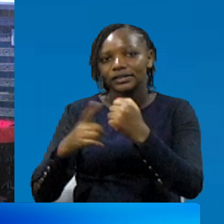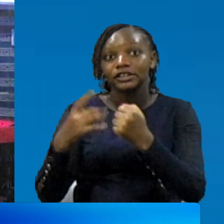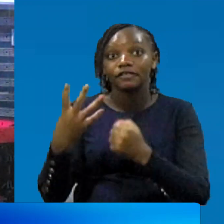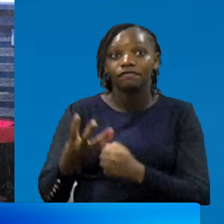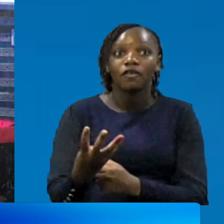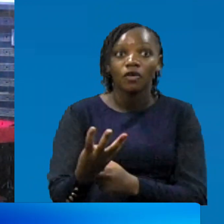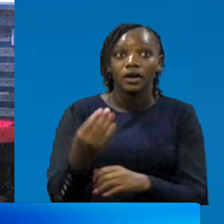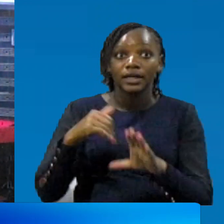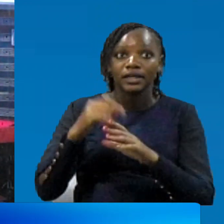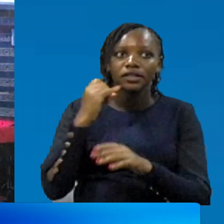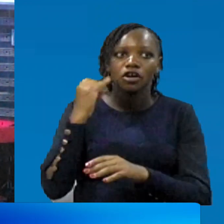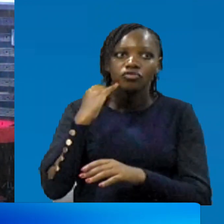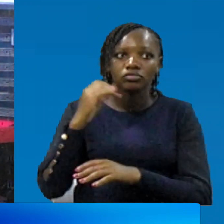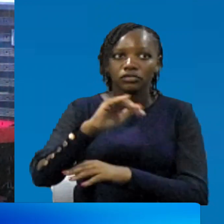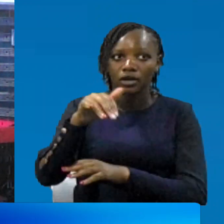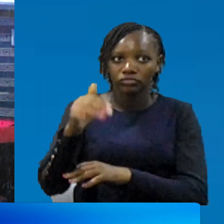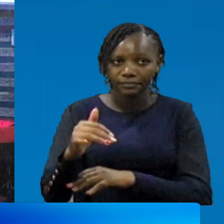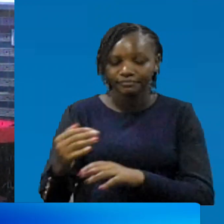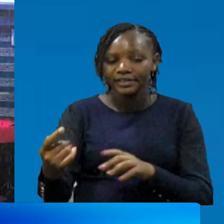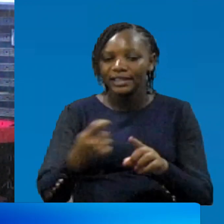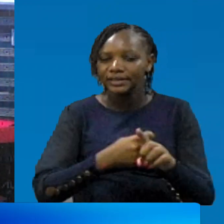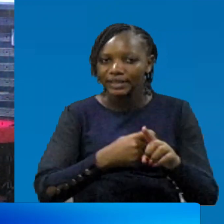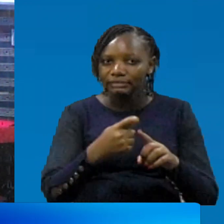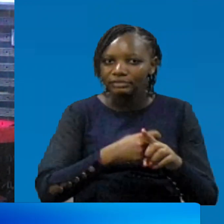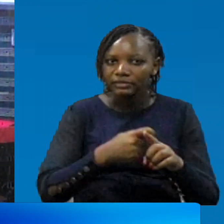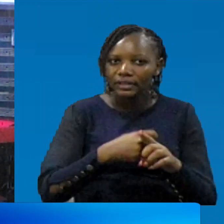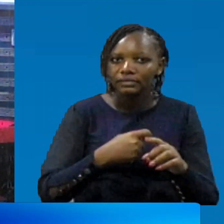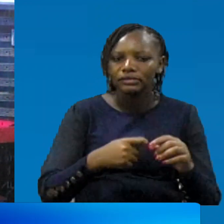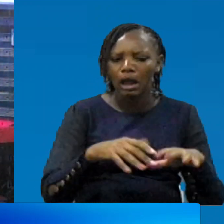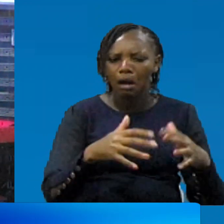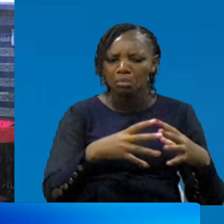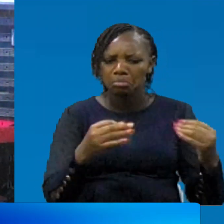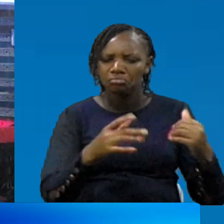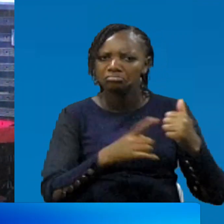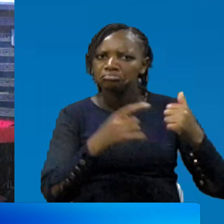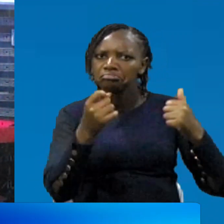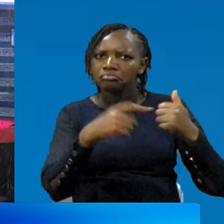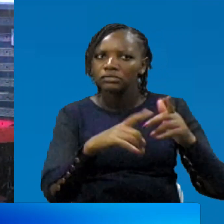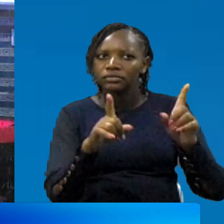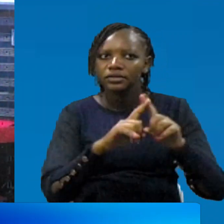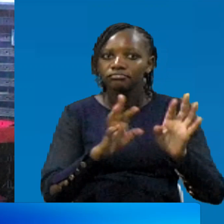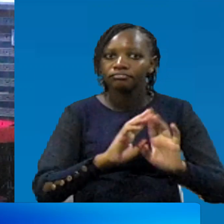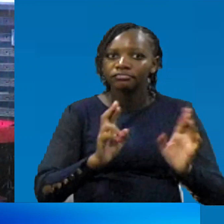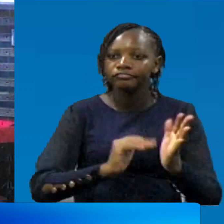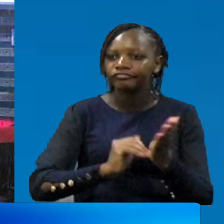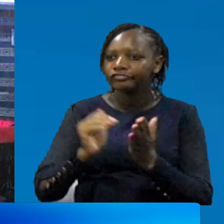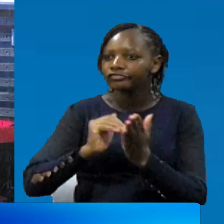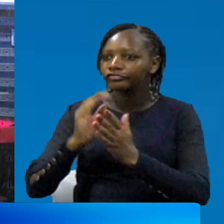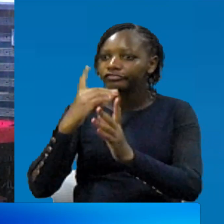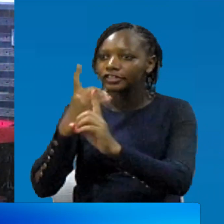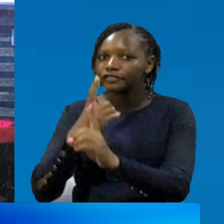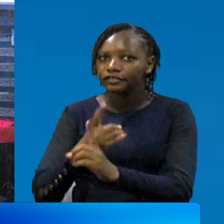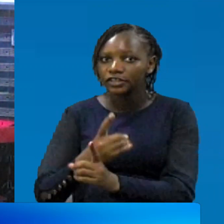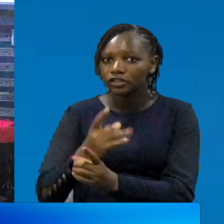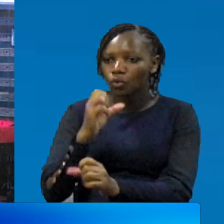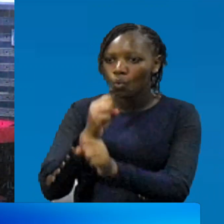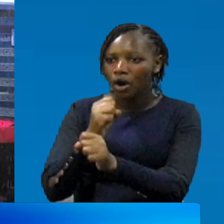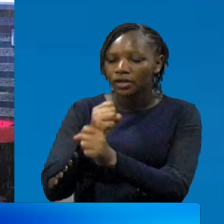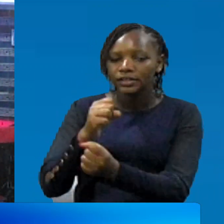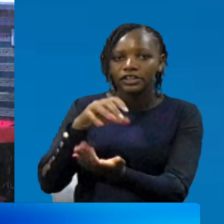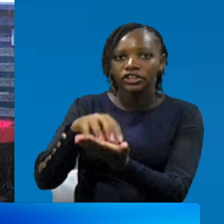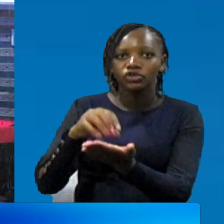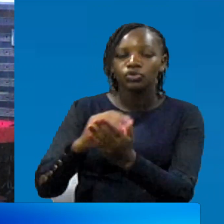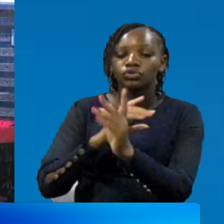6 months of paramilitary training and are now ready to be deployed to various duty stations to protect